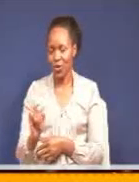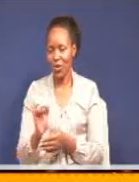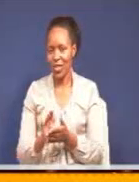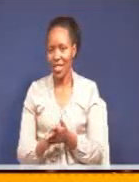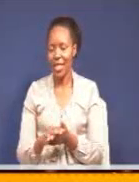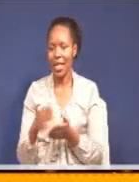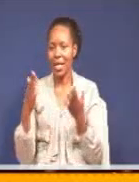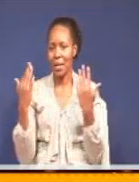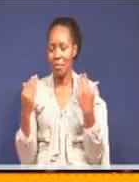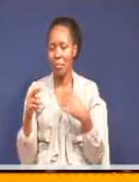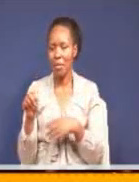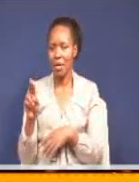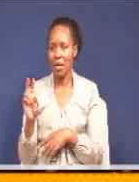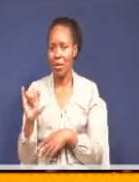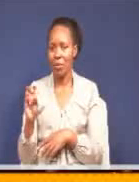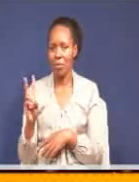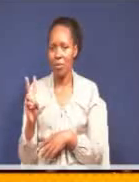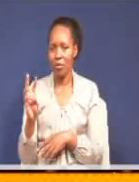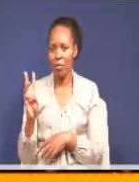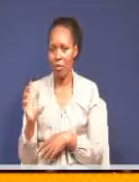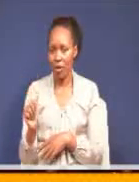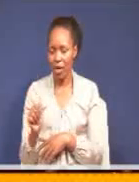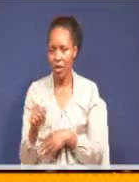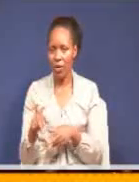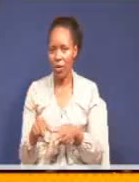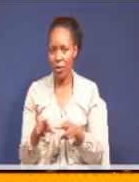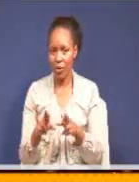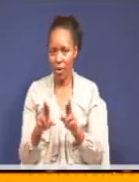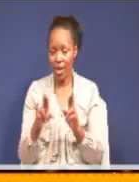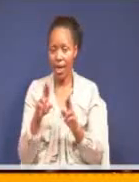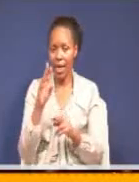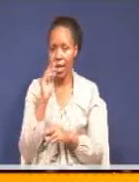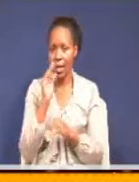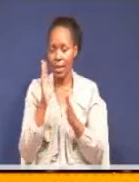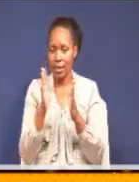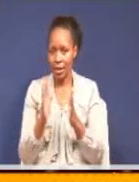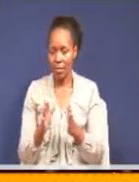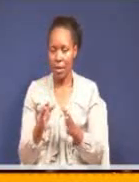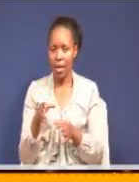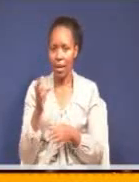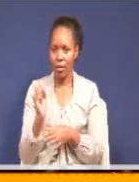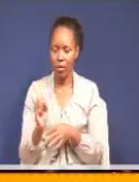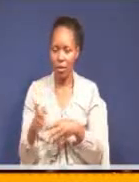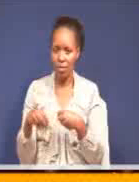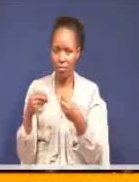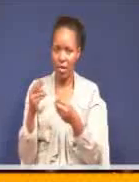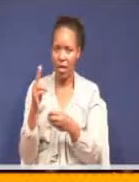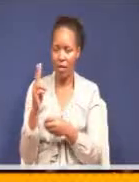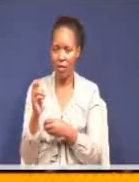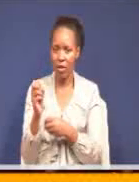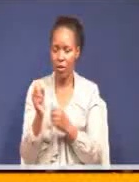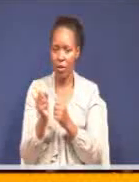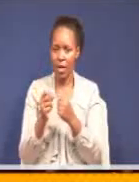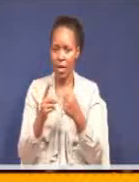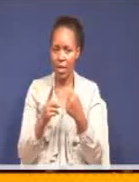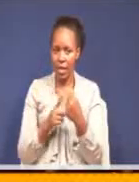Mutindwa Kiriaini Marima Road, Mr. Speaker, was awarded in 2016 and has stalled